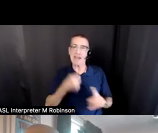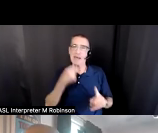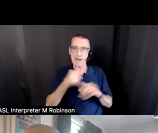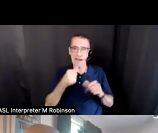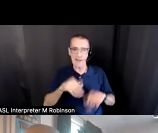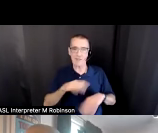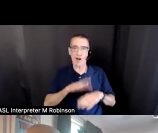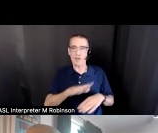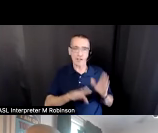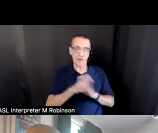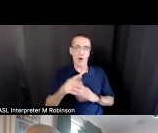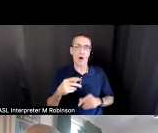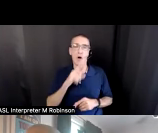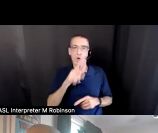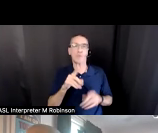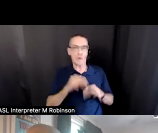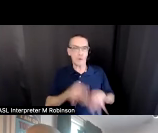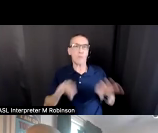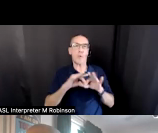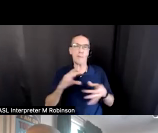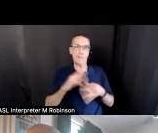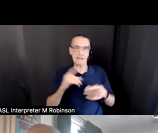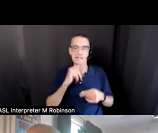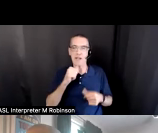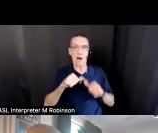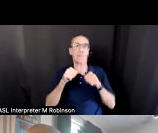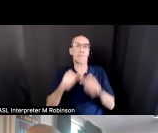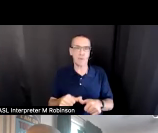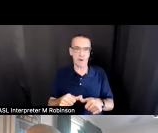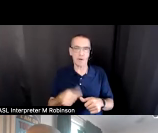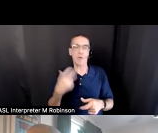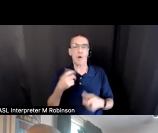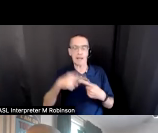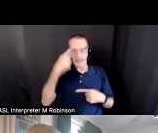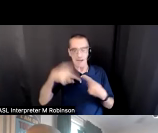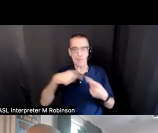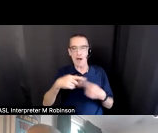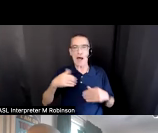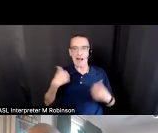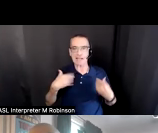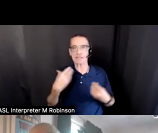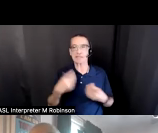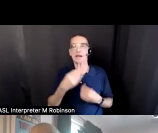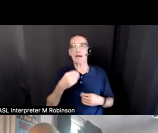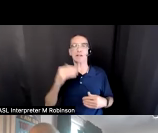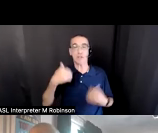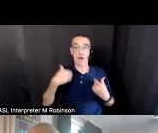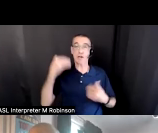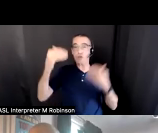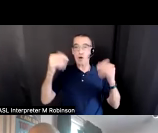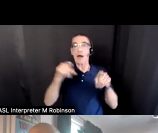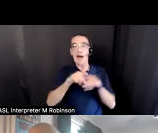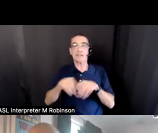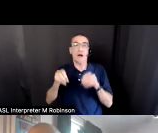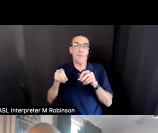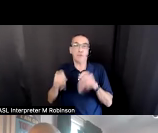development. Our really important message here is that it's not permanent, and we always want to be thinking about adolescence and young adulthood as an